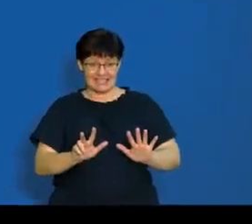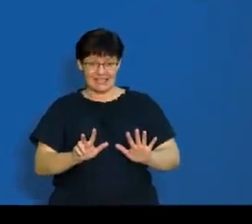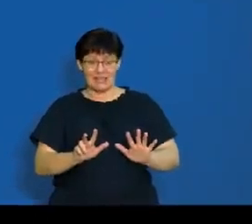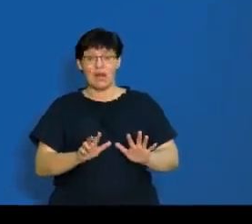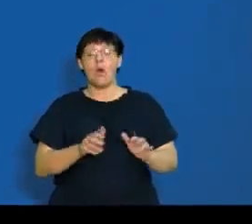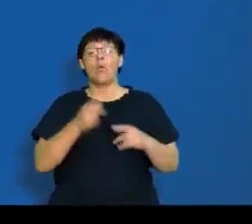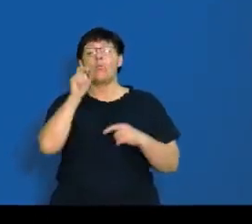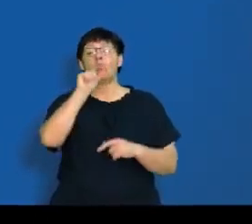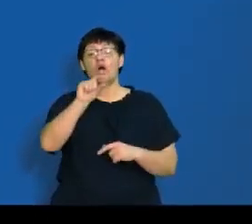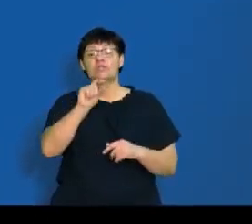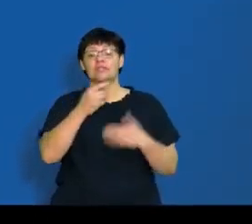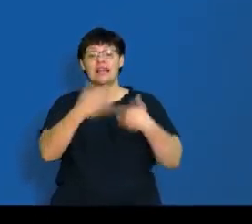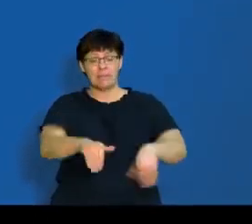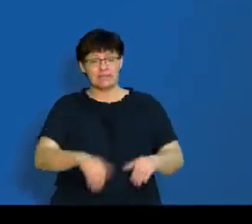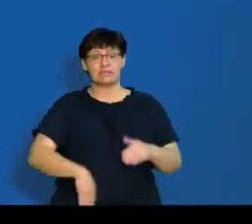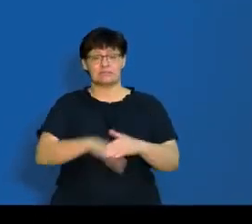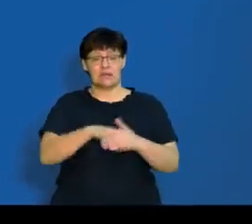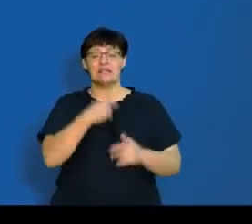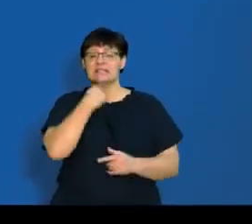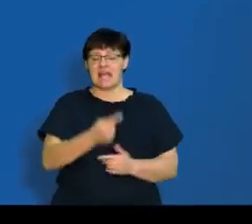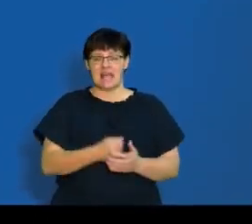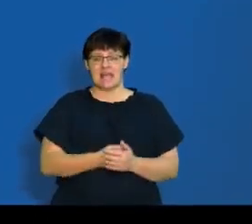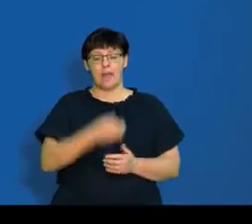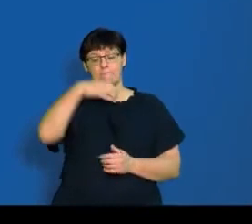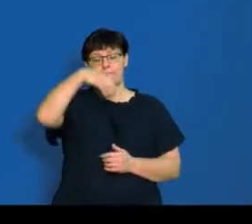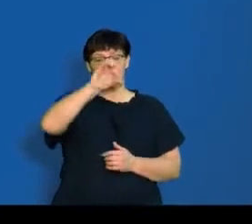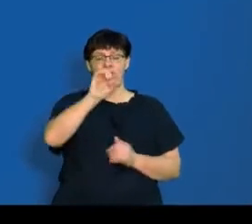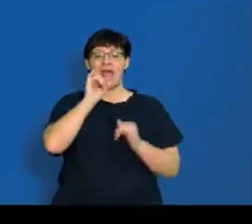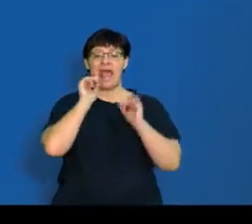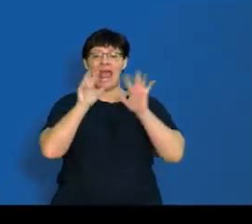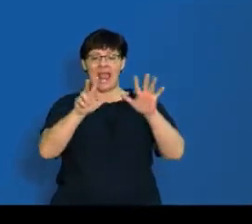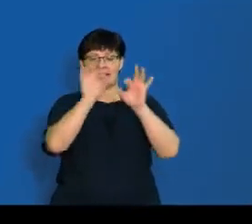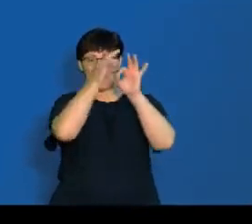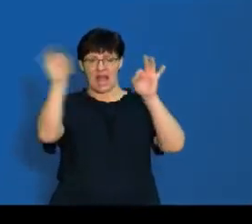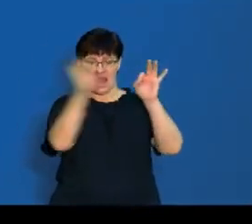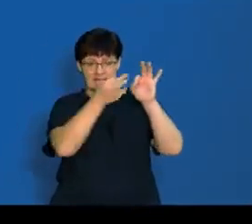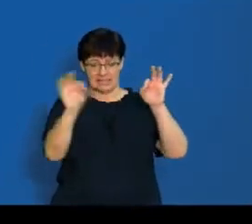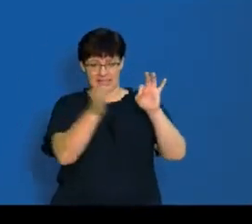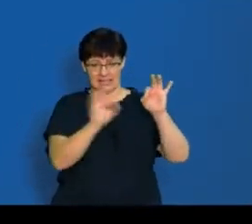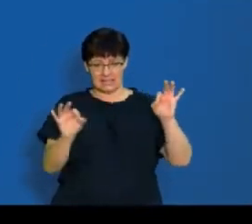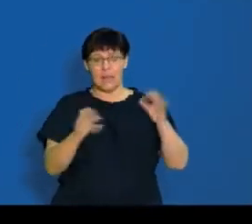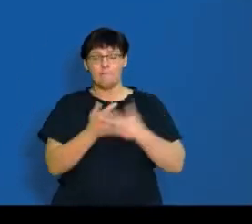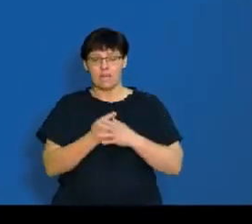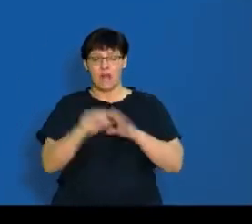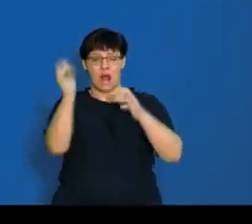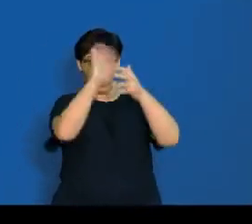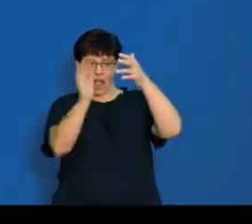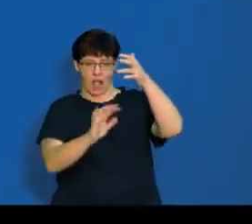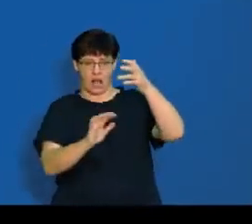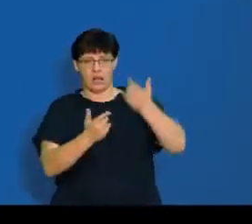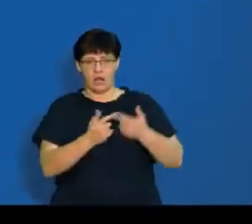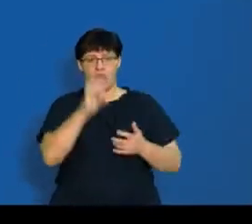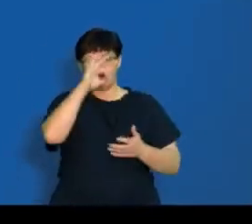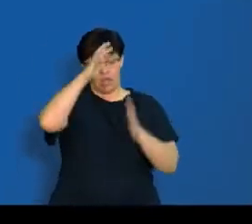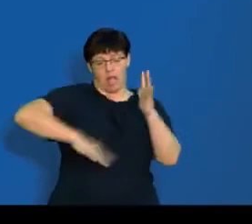word limit. So if you're asked to write a paragraph of 8 lines, please don't end up writing 3